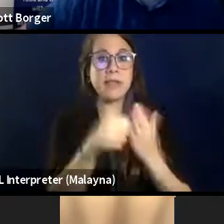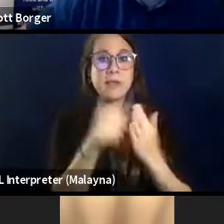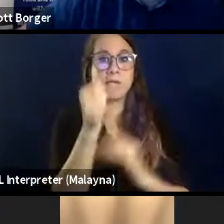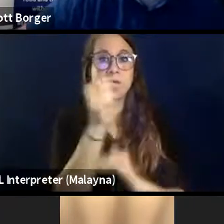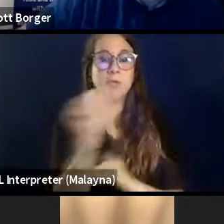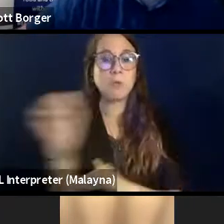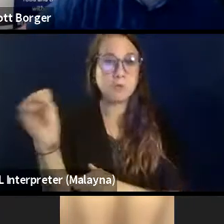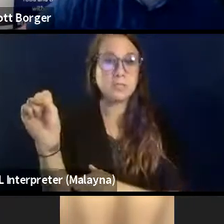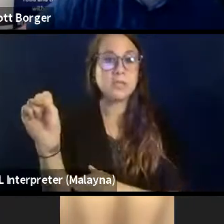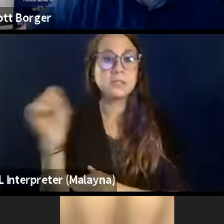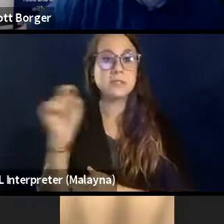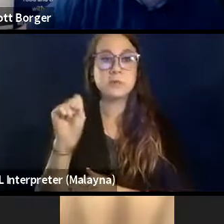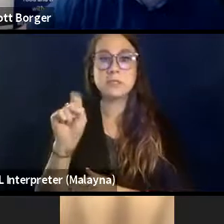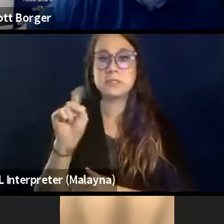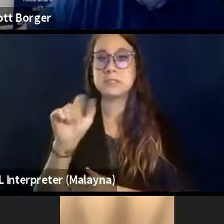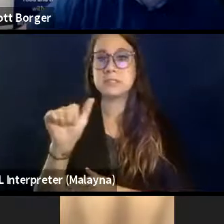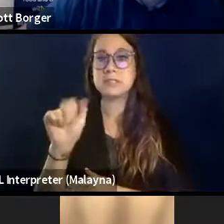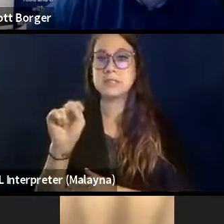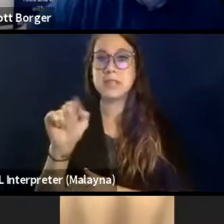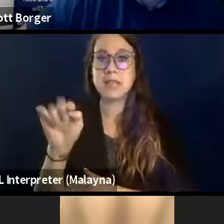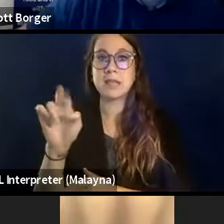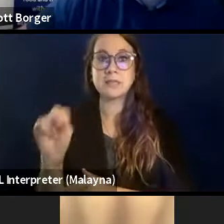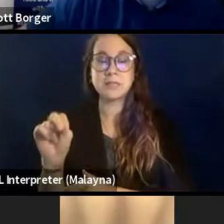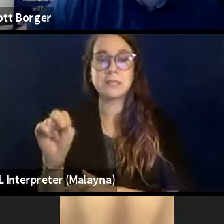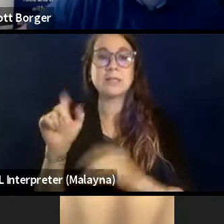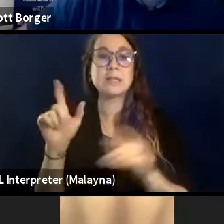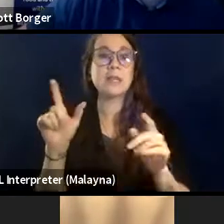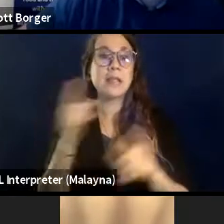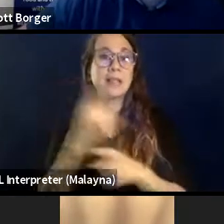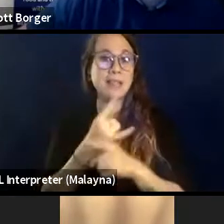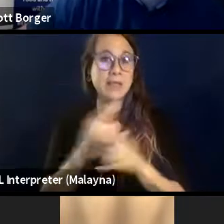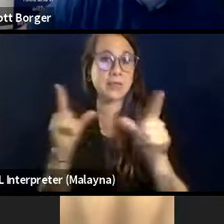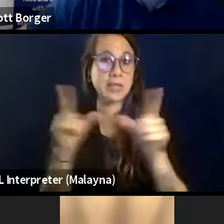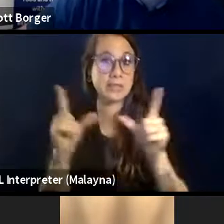protesting Stanton Liquors license. Can I get a second?